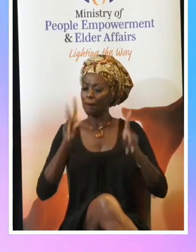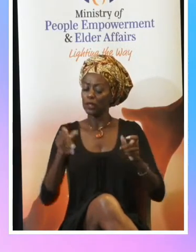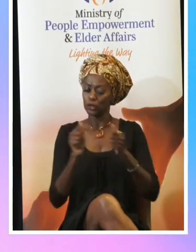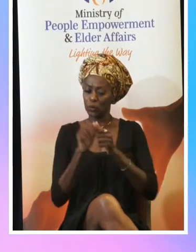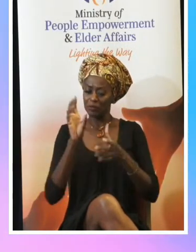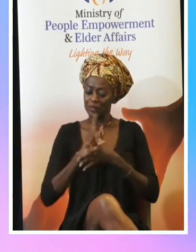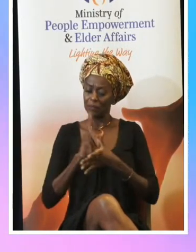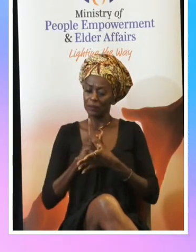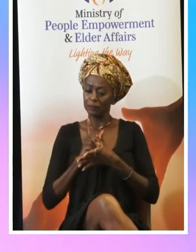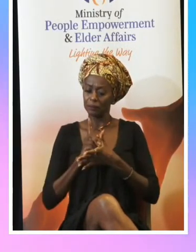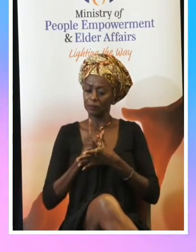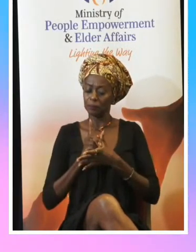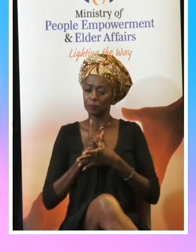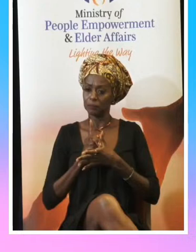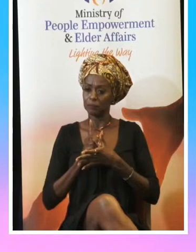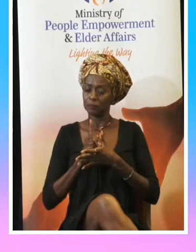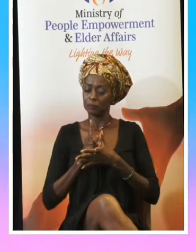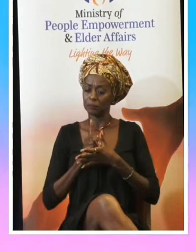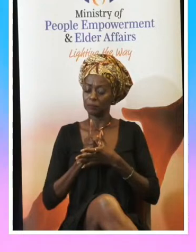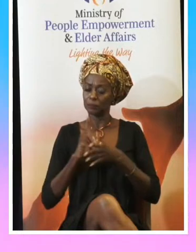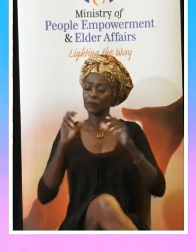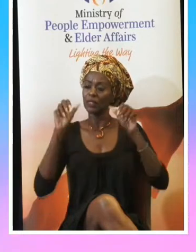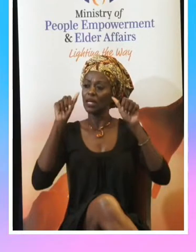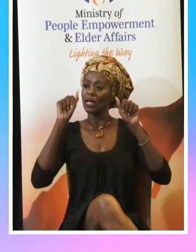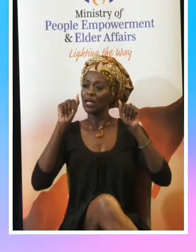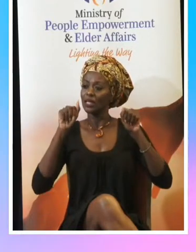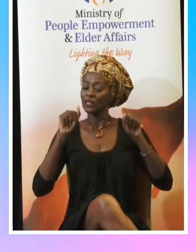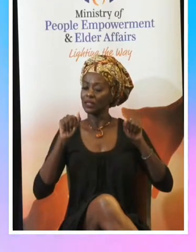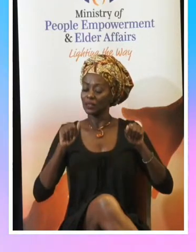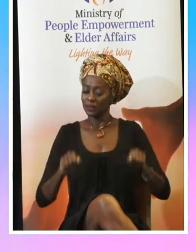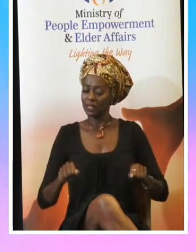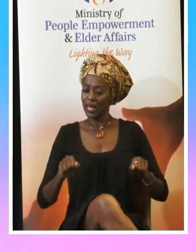disabilities can move through